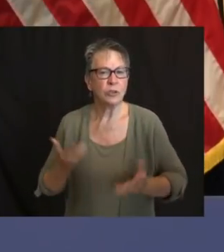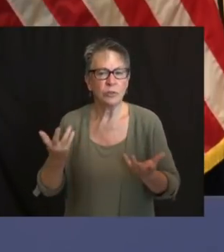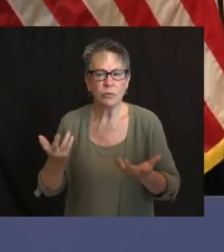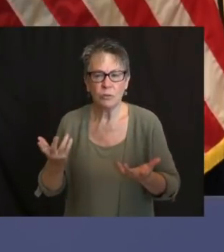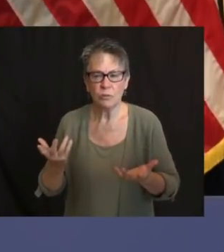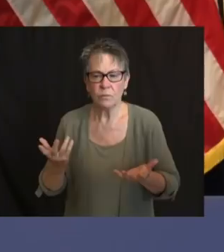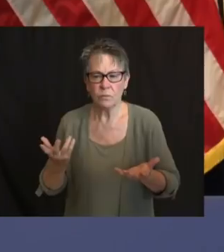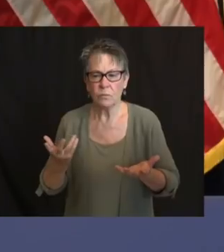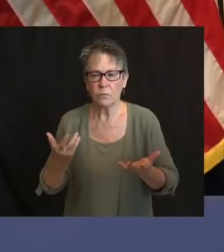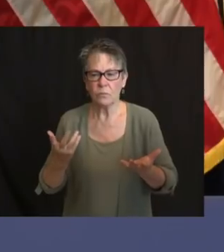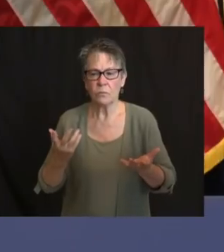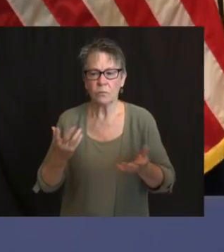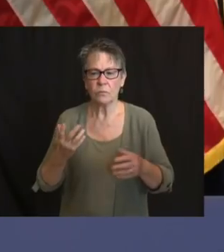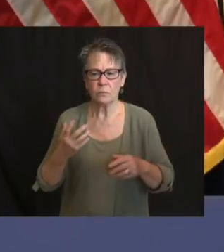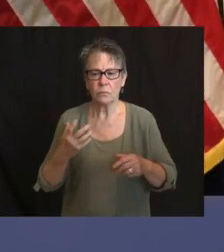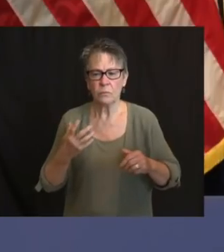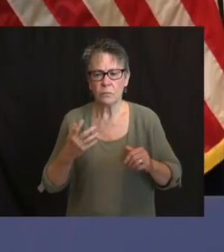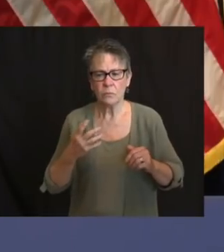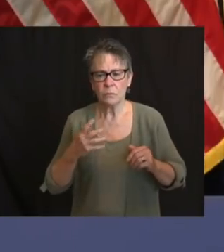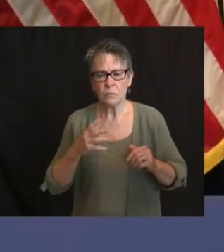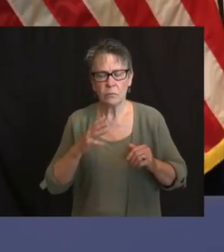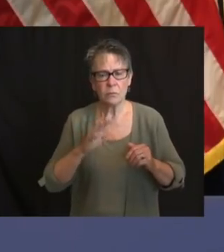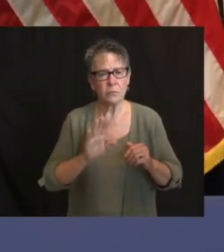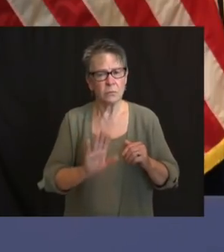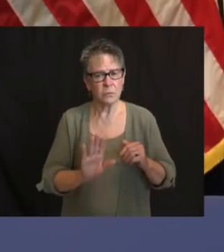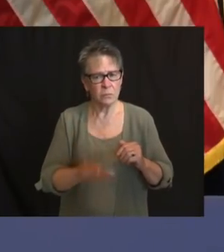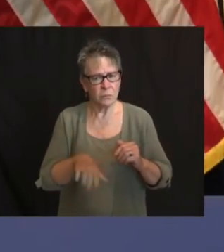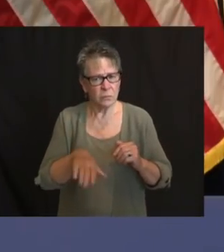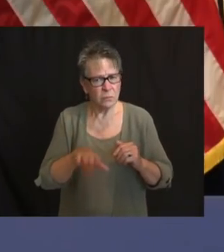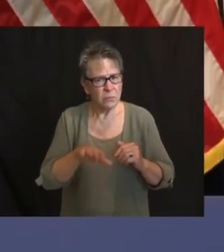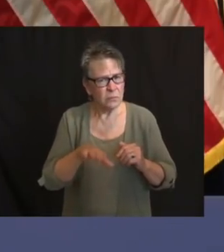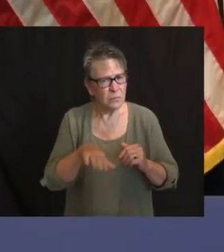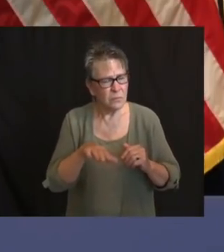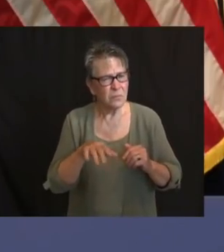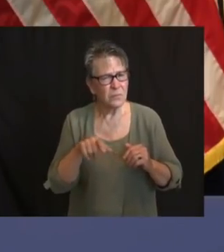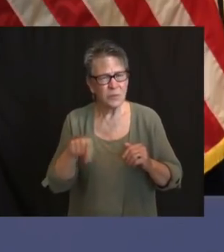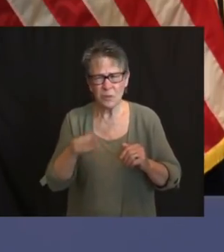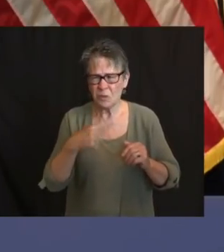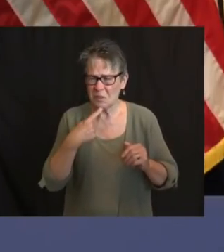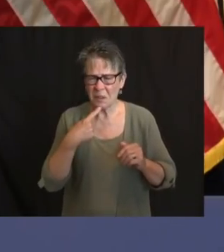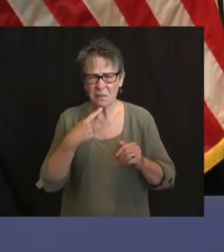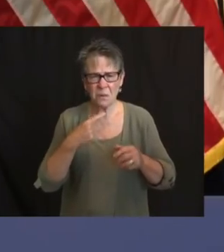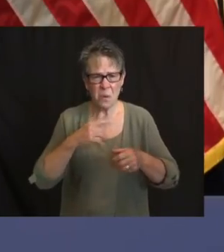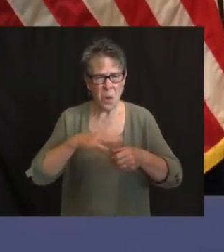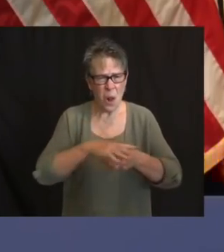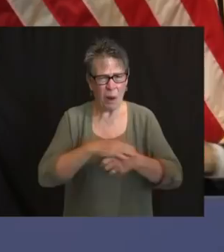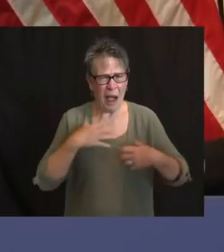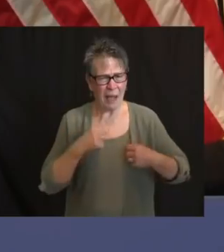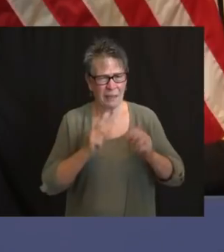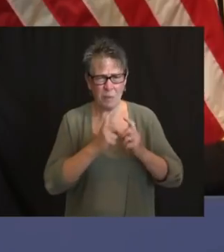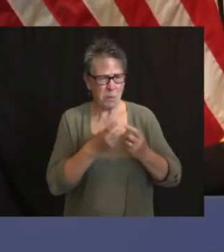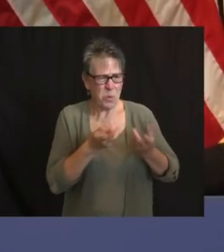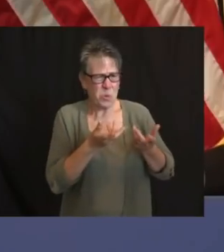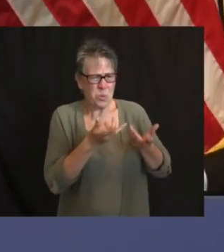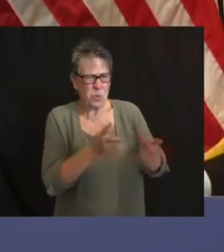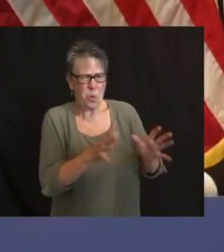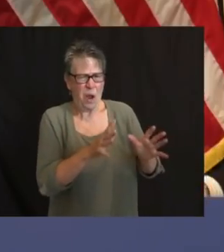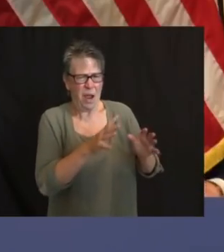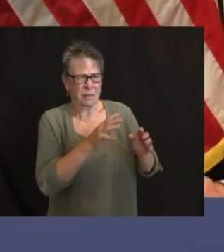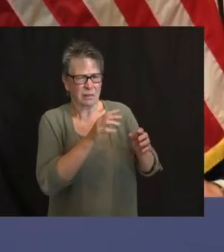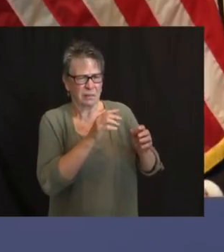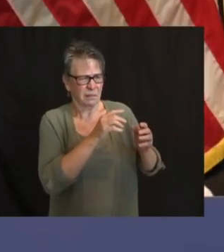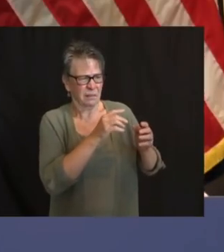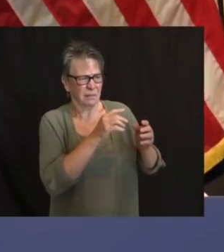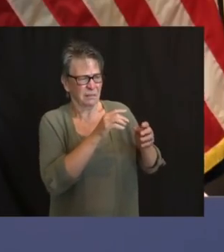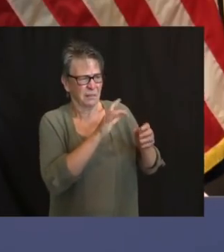And by the way, where this is a little bit also in the category of hoping for the best, preparing for the worst, right? You have a spot positivity rate